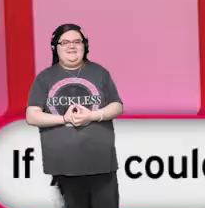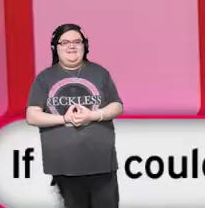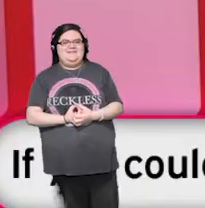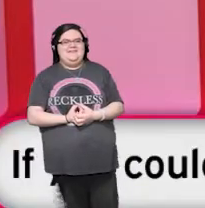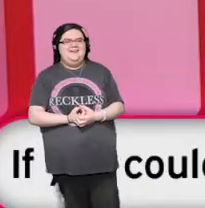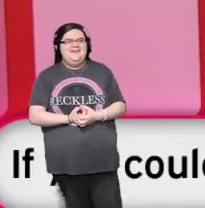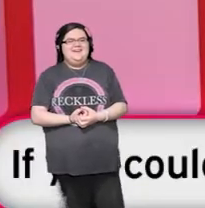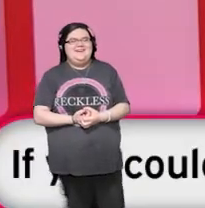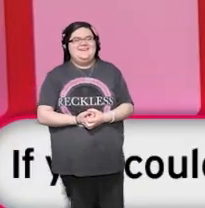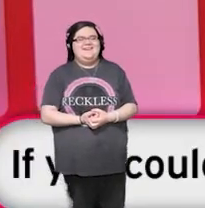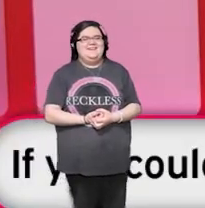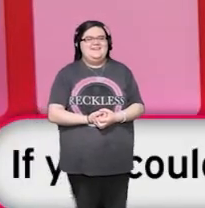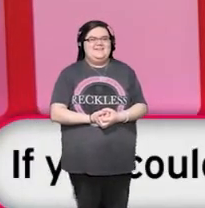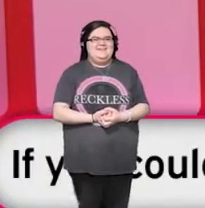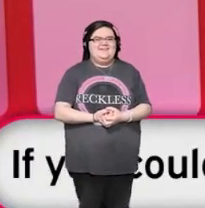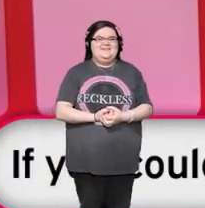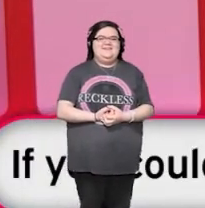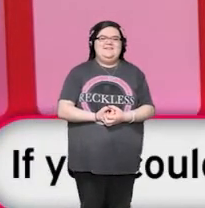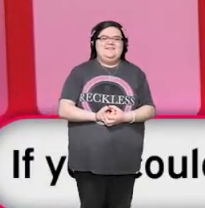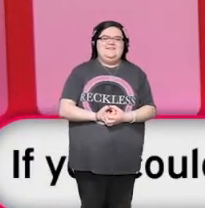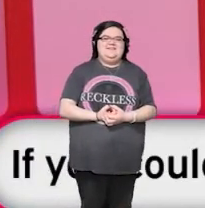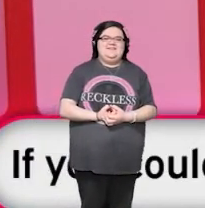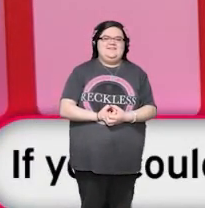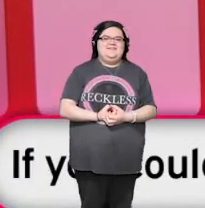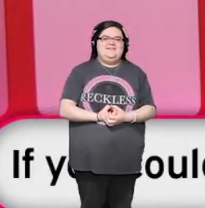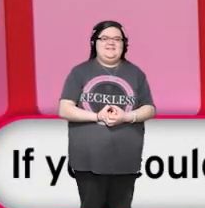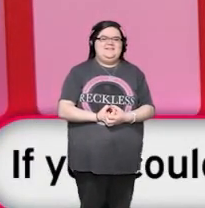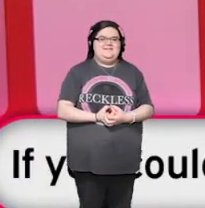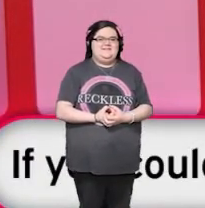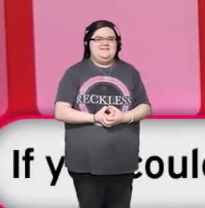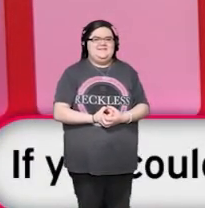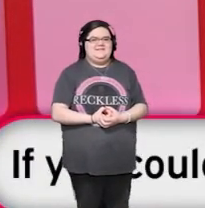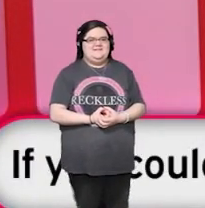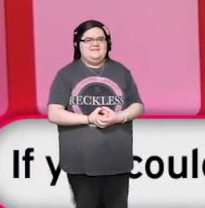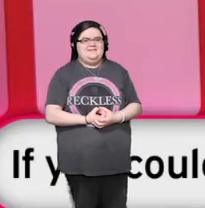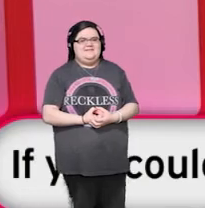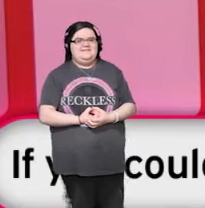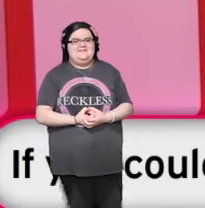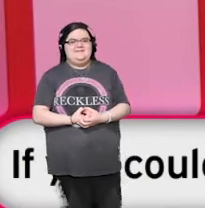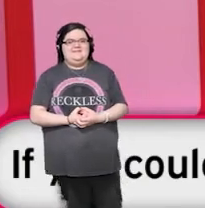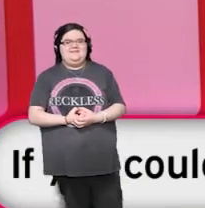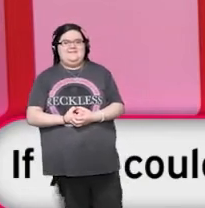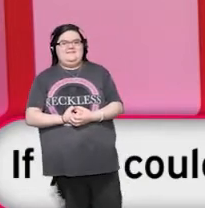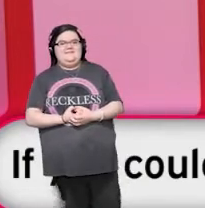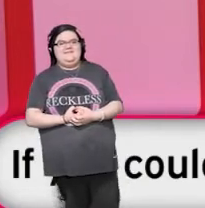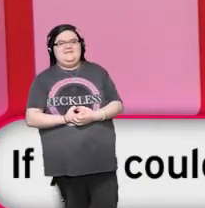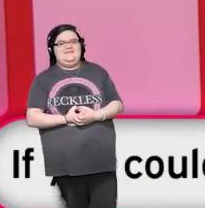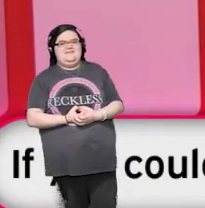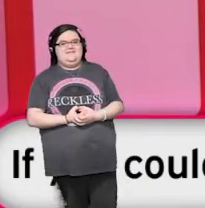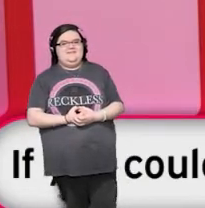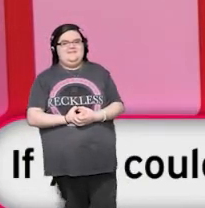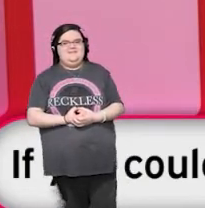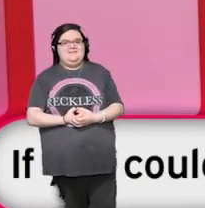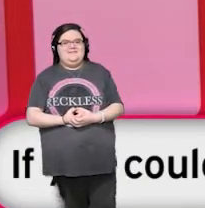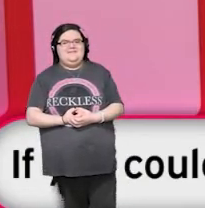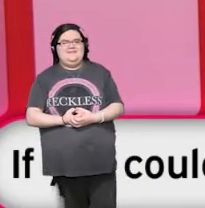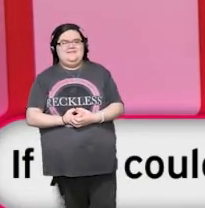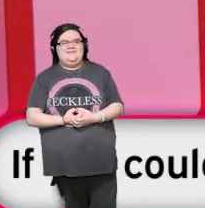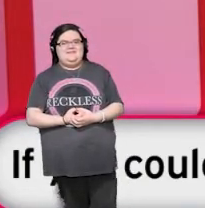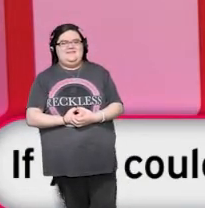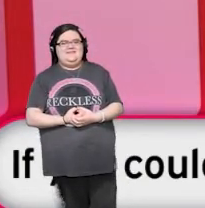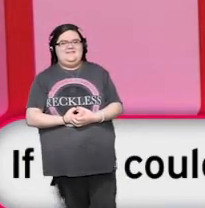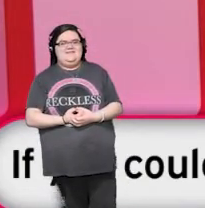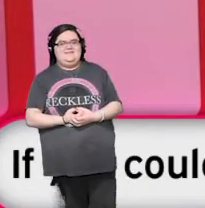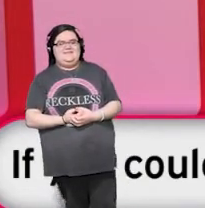want to go. I want to just be stuck like never finding. I just want to, yeah, but I just want to do lots of shit. I want to fucking fish for months. I want to surf for months. It's your purpose is